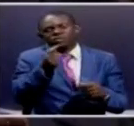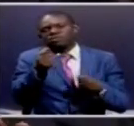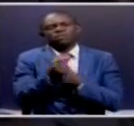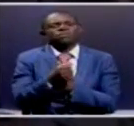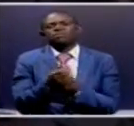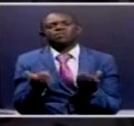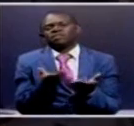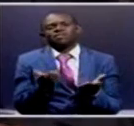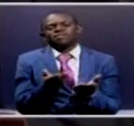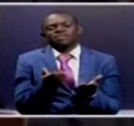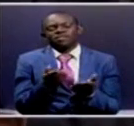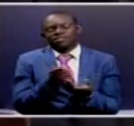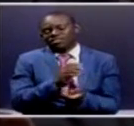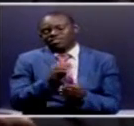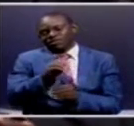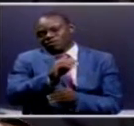A,